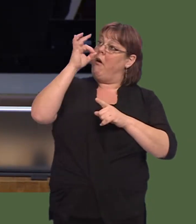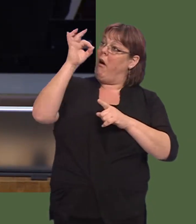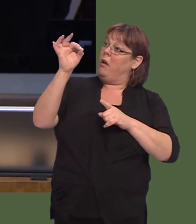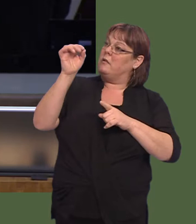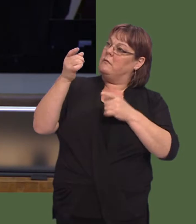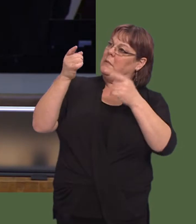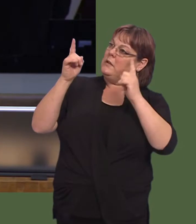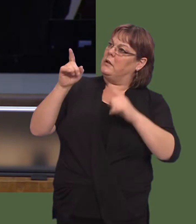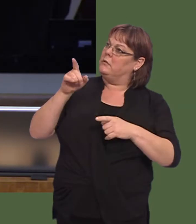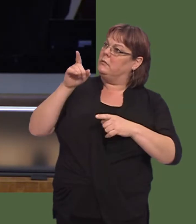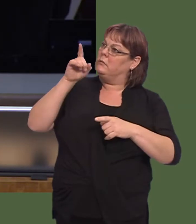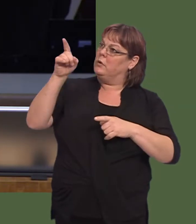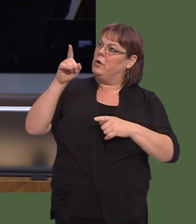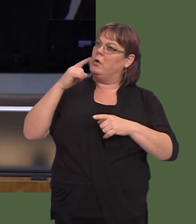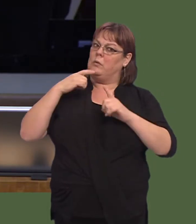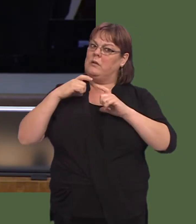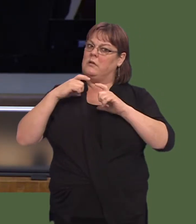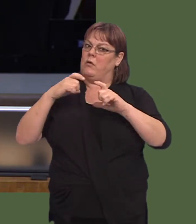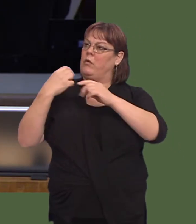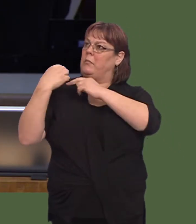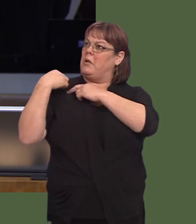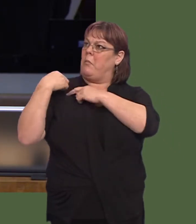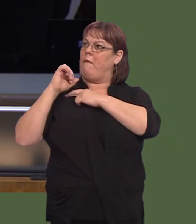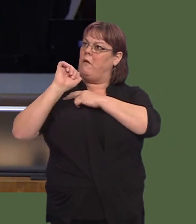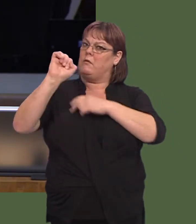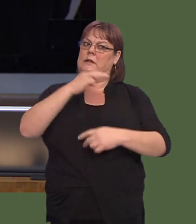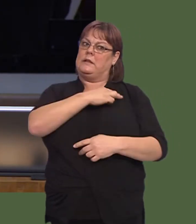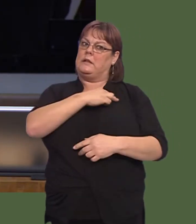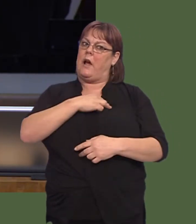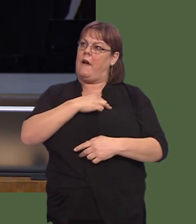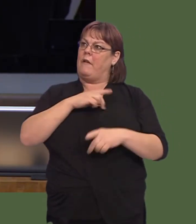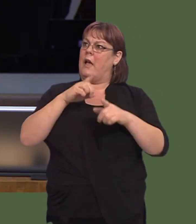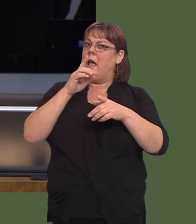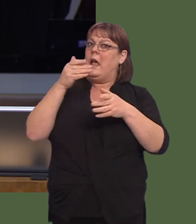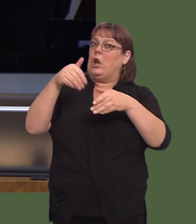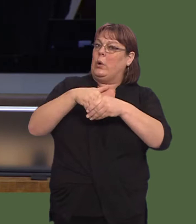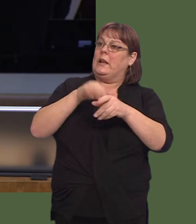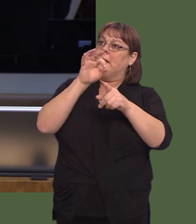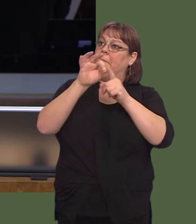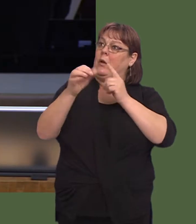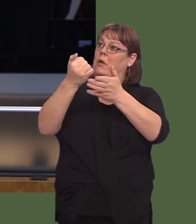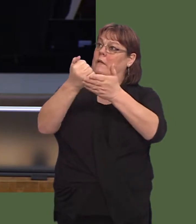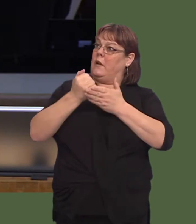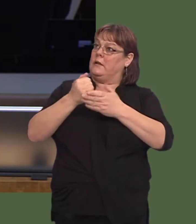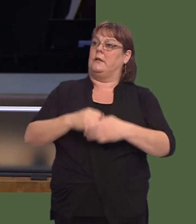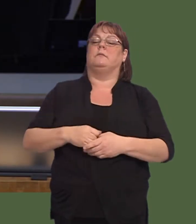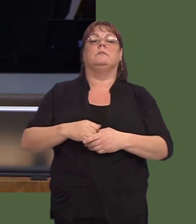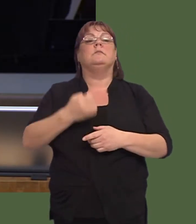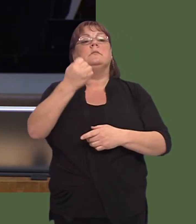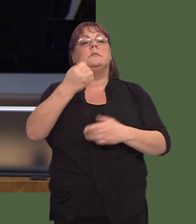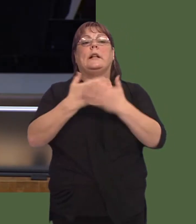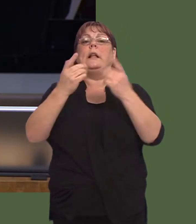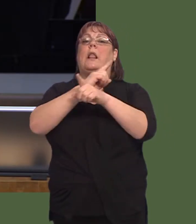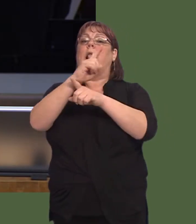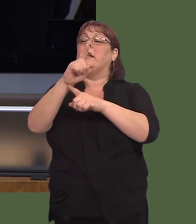Minister if he continues to be responsible for, quote, staffing, including the terms and conditions of special advisers. The answer came 10